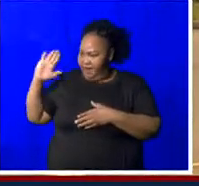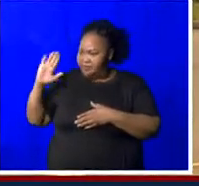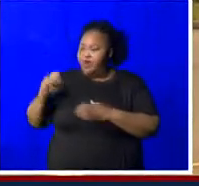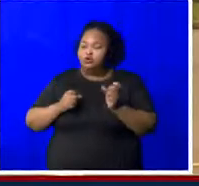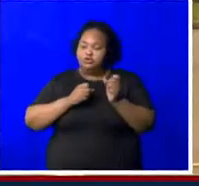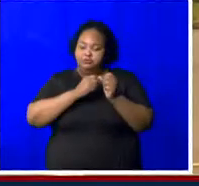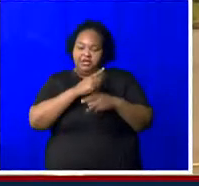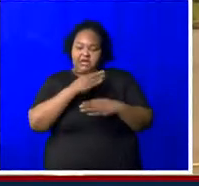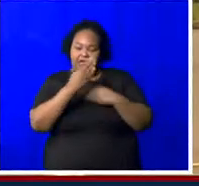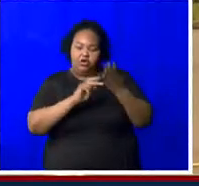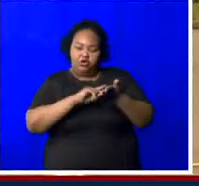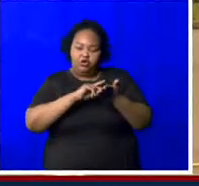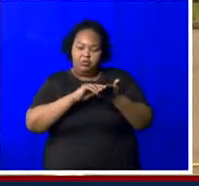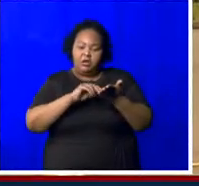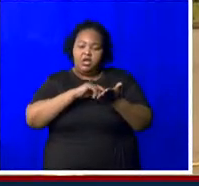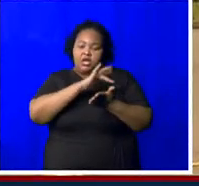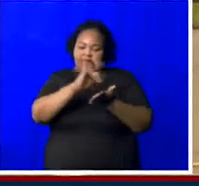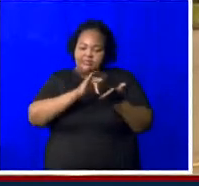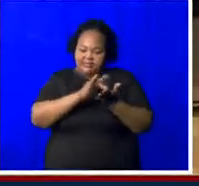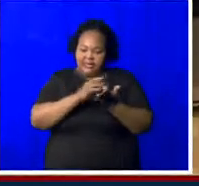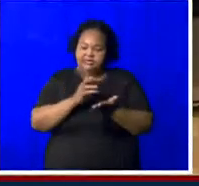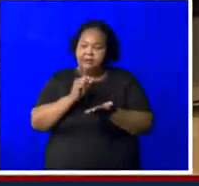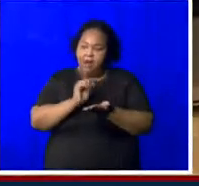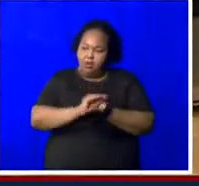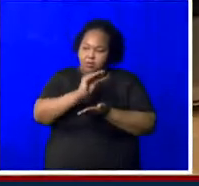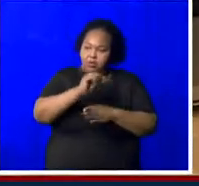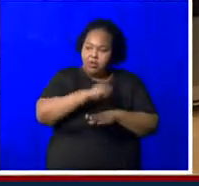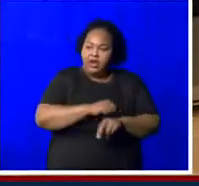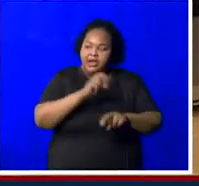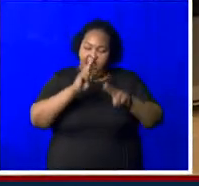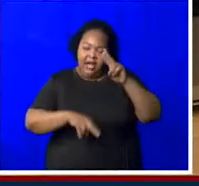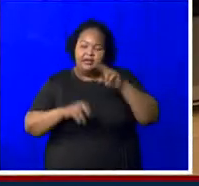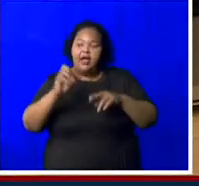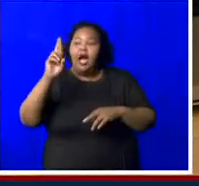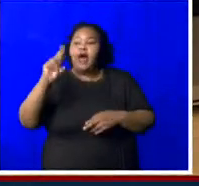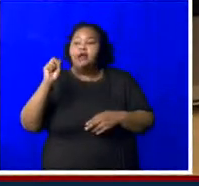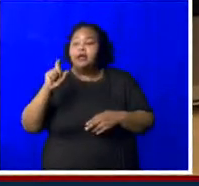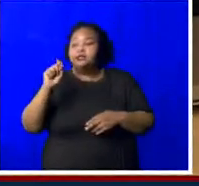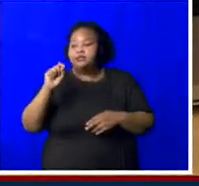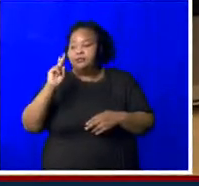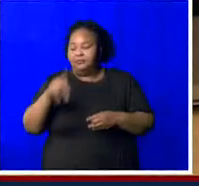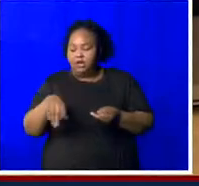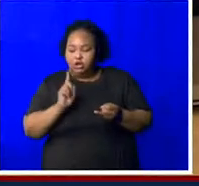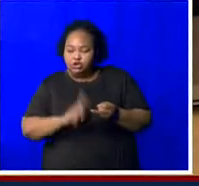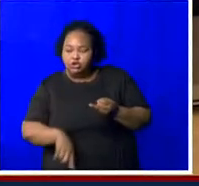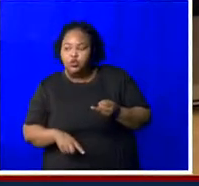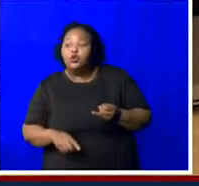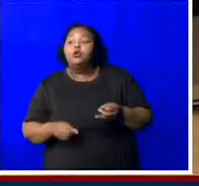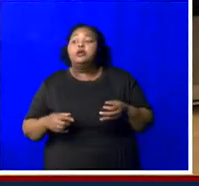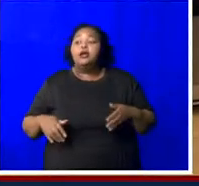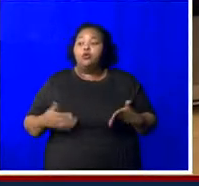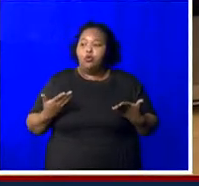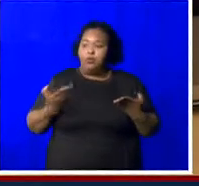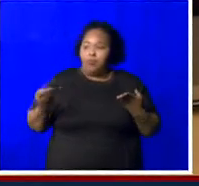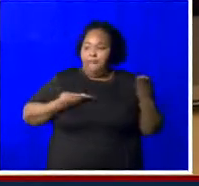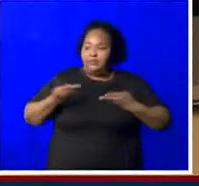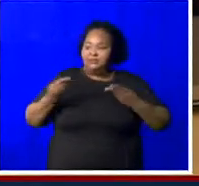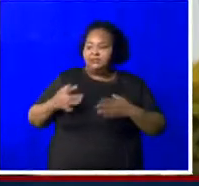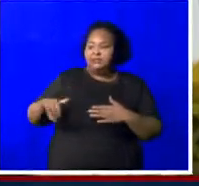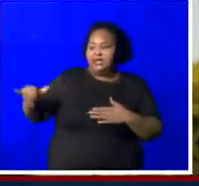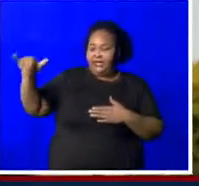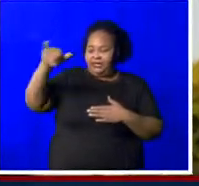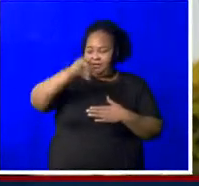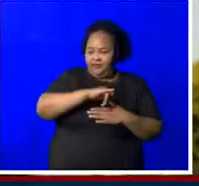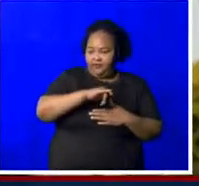zones langaphansi kwe-Royal Science and Technology Park kanye ne-Eswatini Civil Aviation Authority. Imvuna